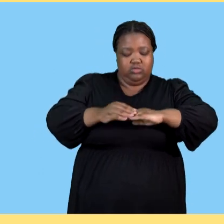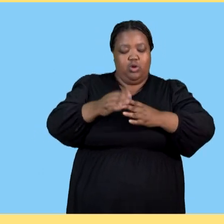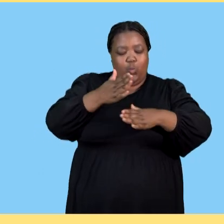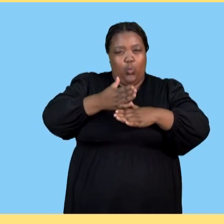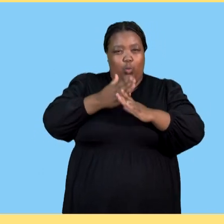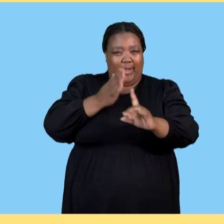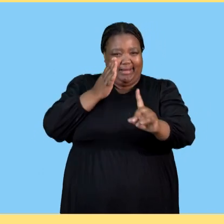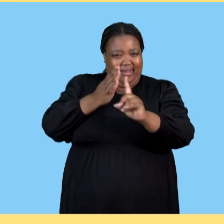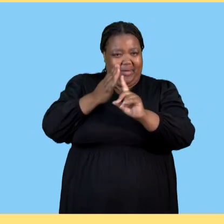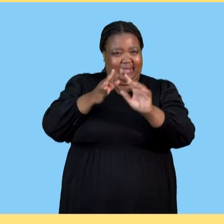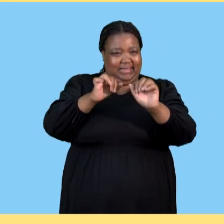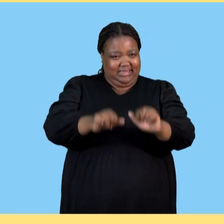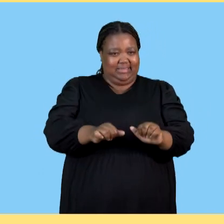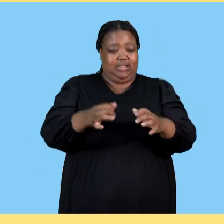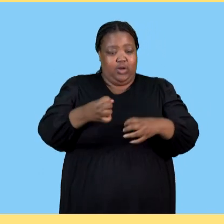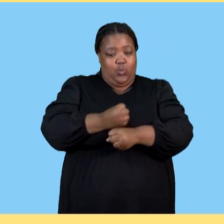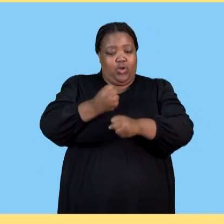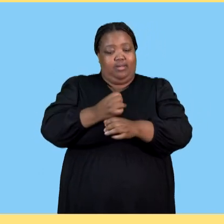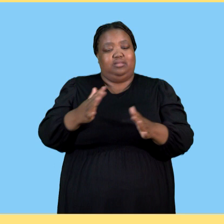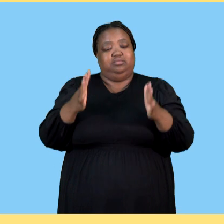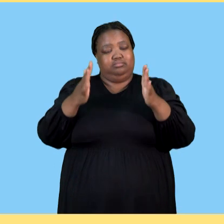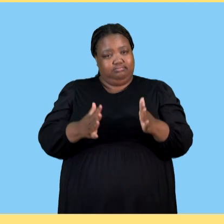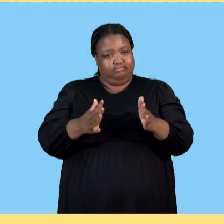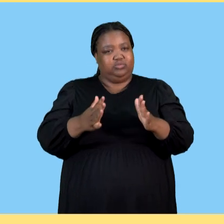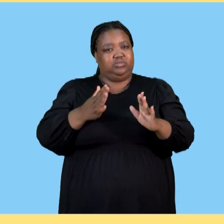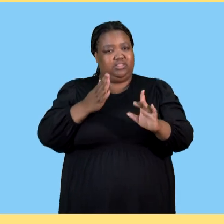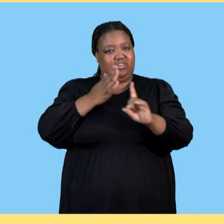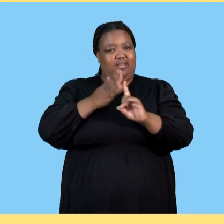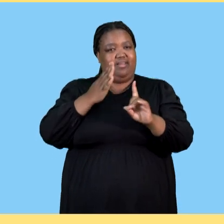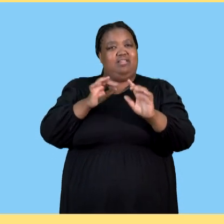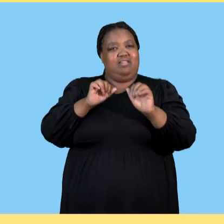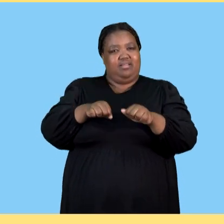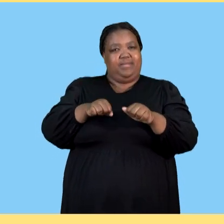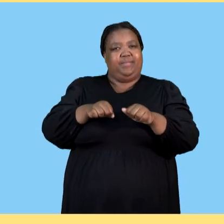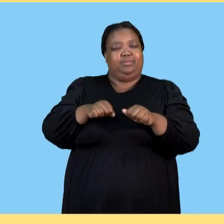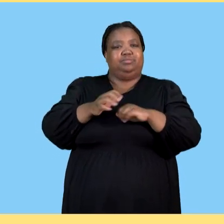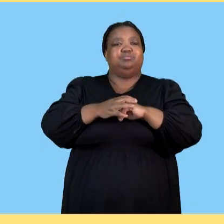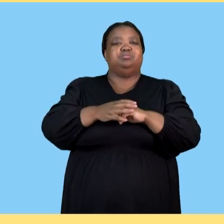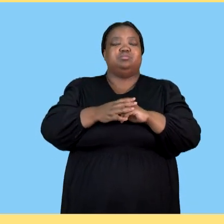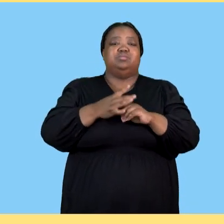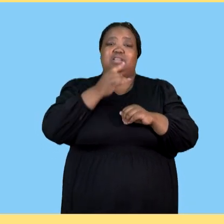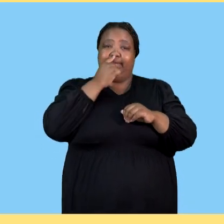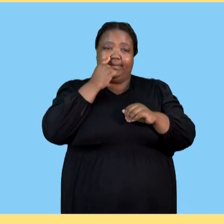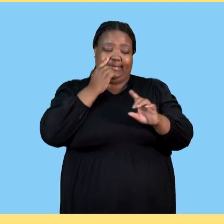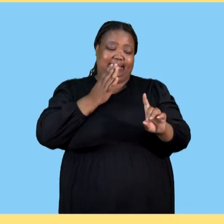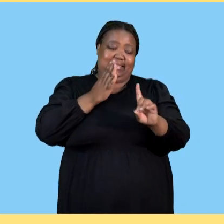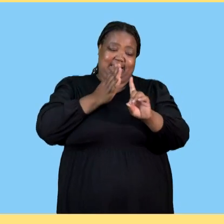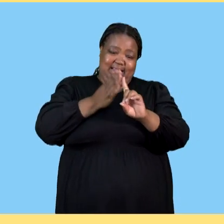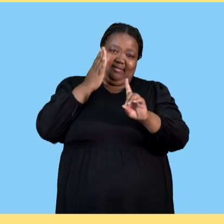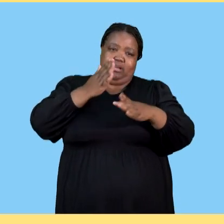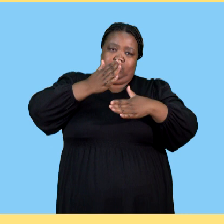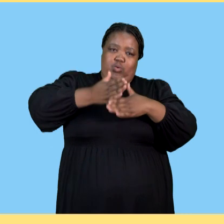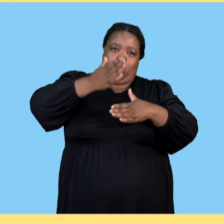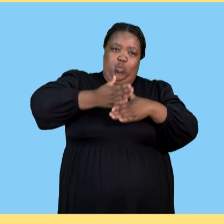product. Once employees are working directly on the product that we're producing, we call that